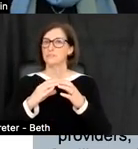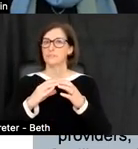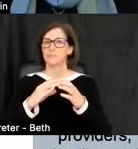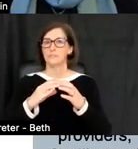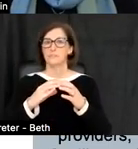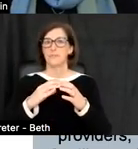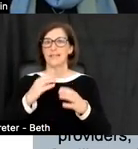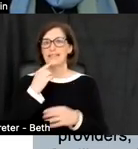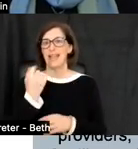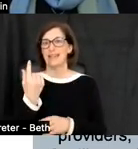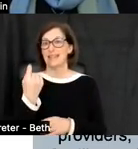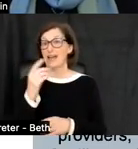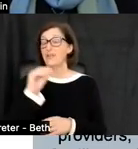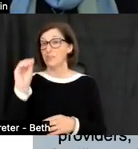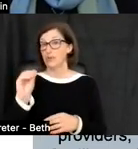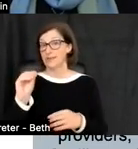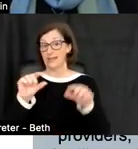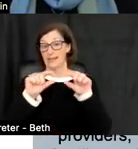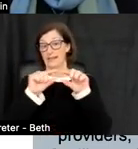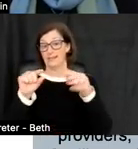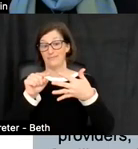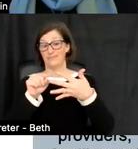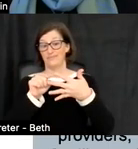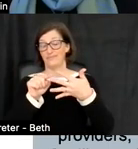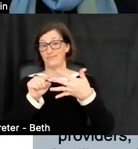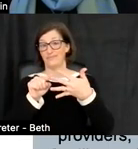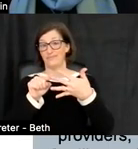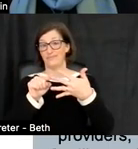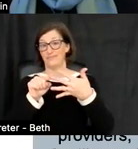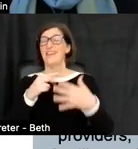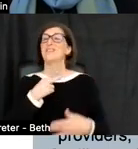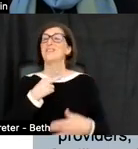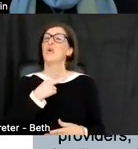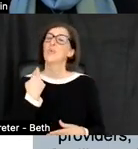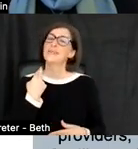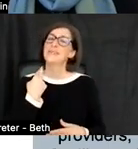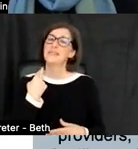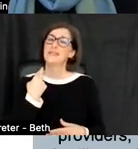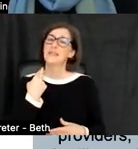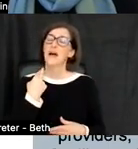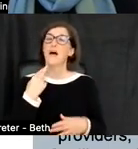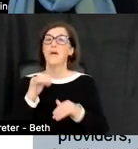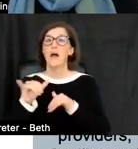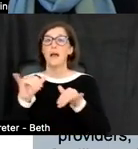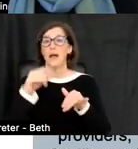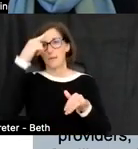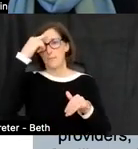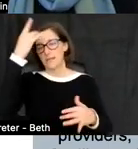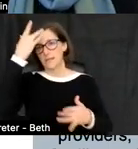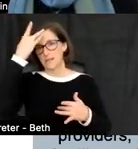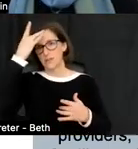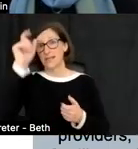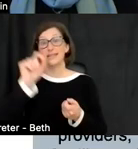the 11% here, is found to be at risk of common mental disorders,